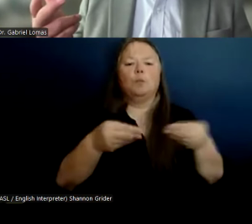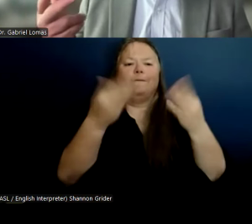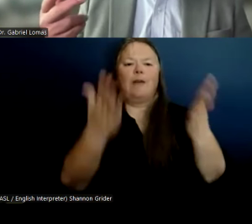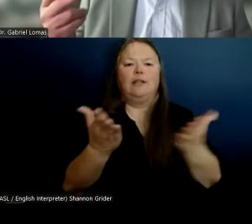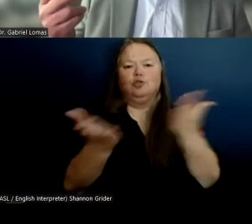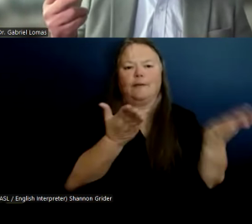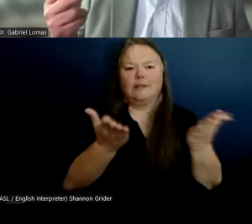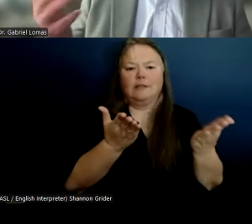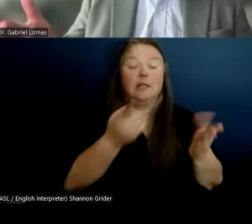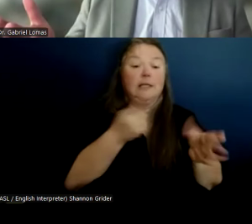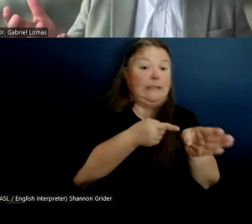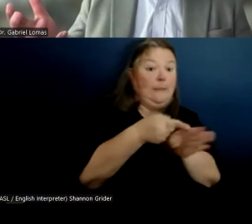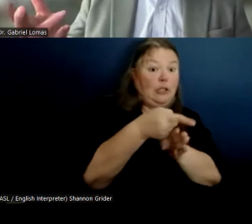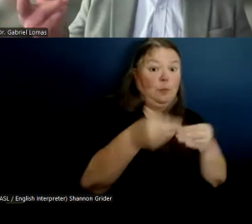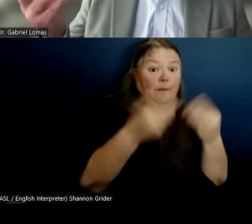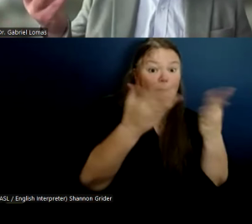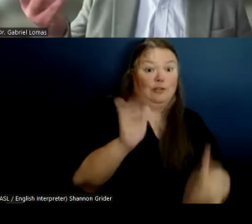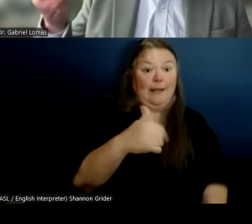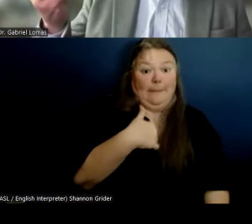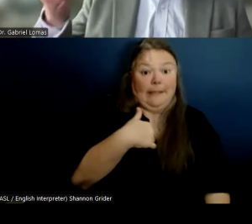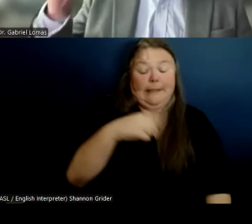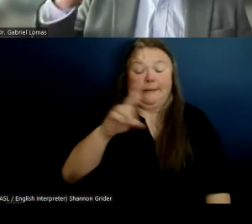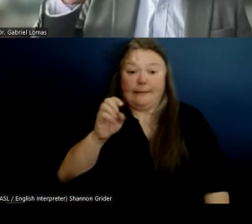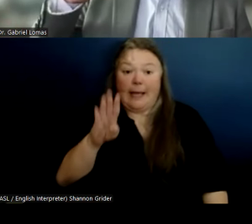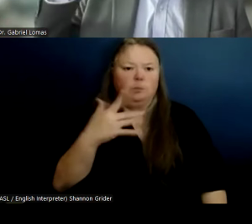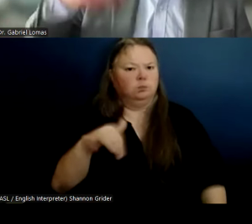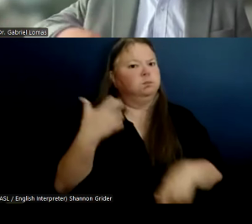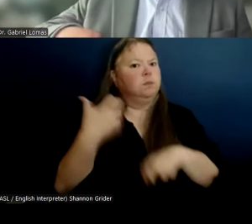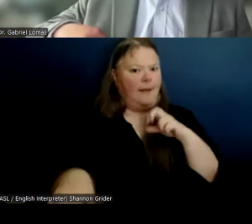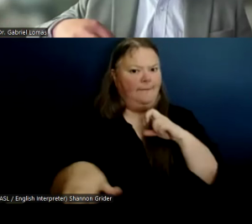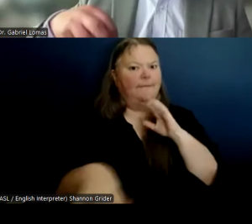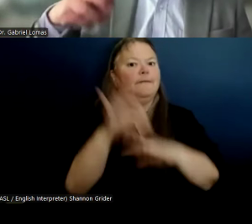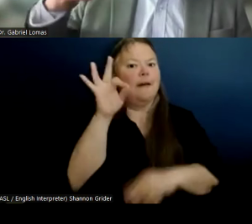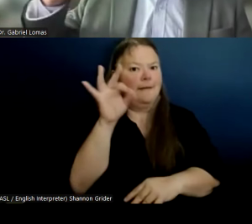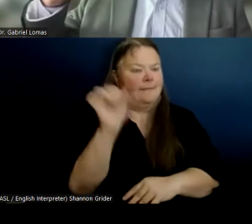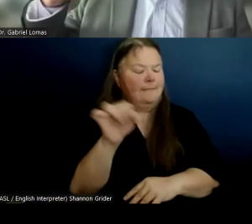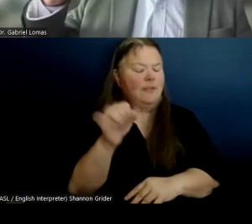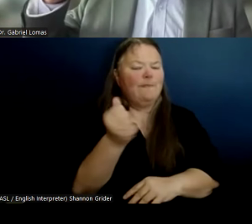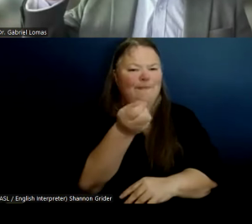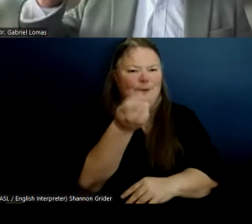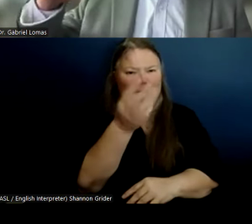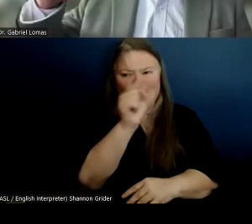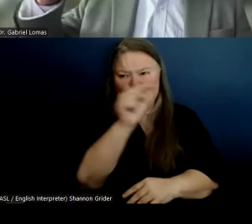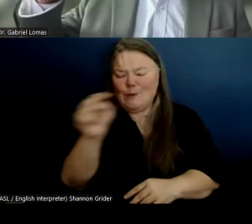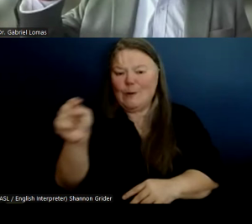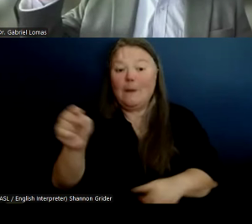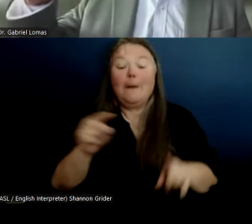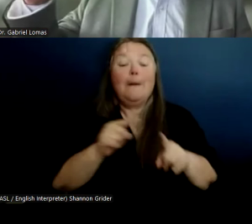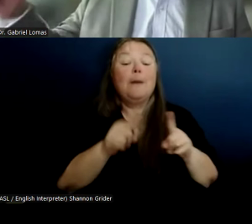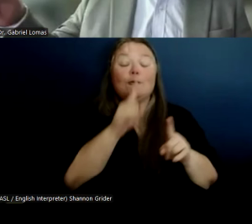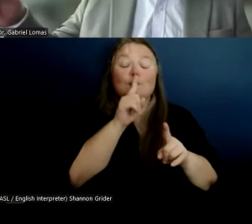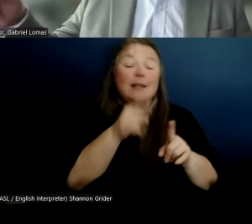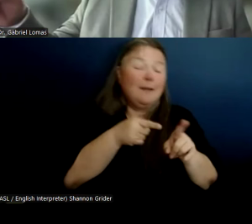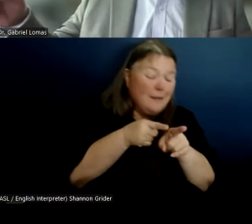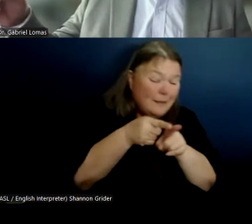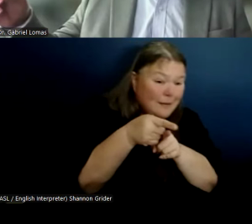I are really hard to find. But then even within our own community, finding people who have the specialization of working with